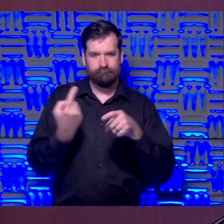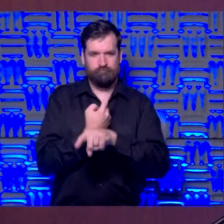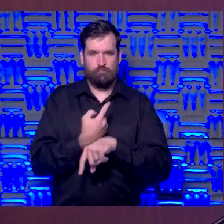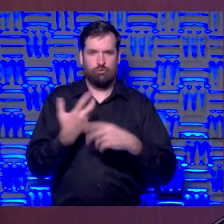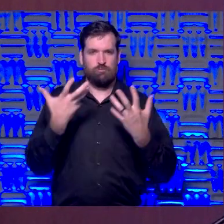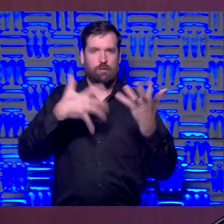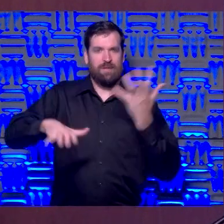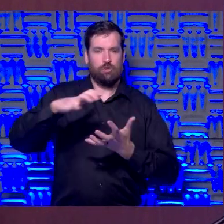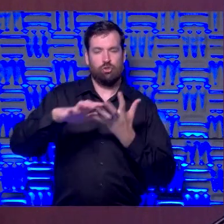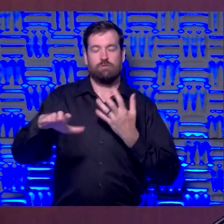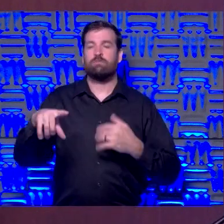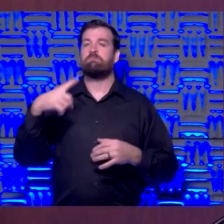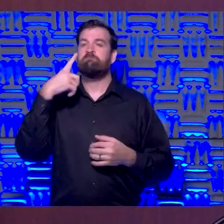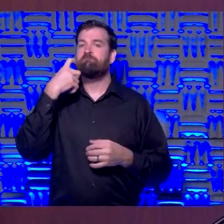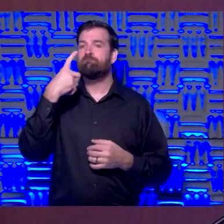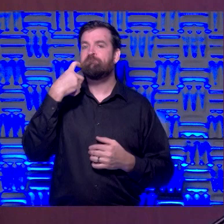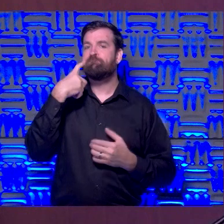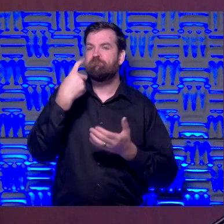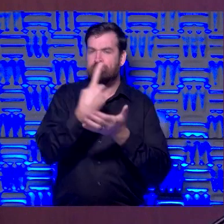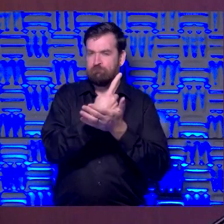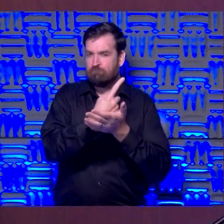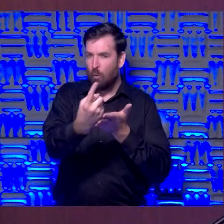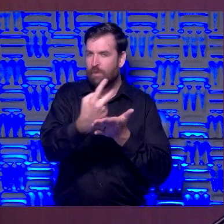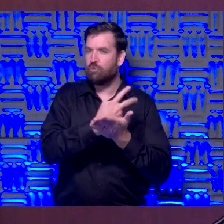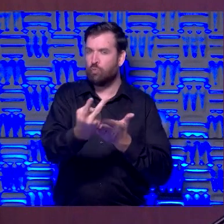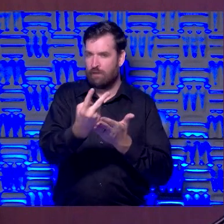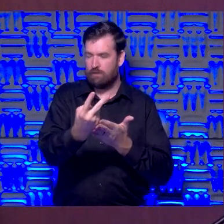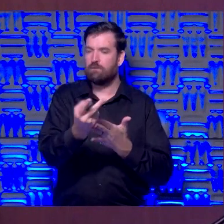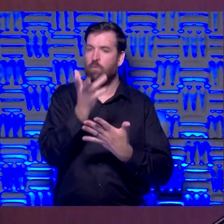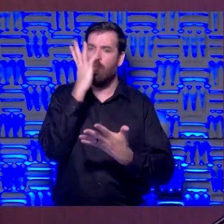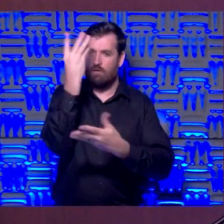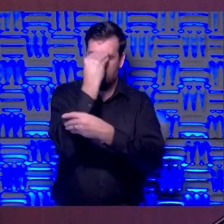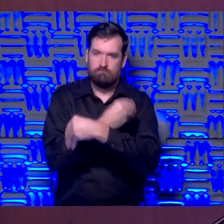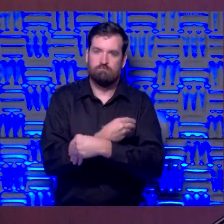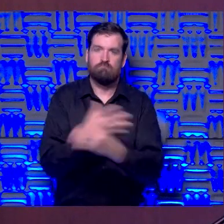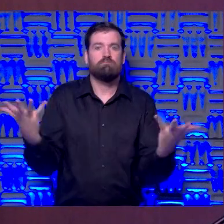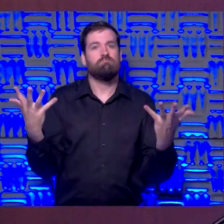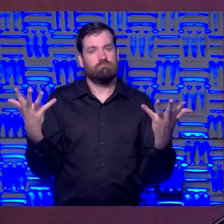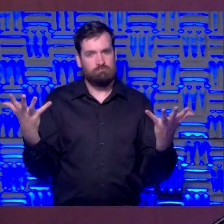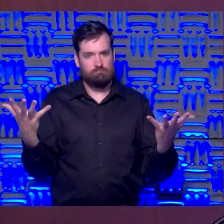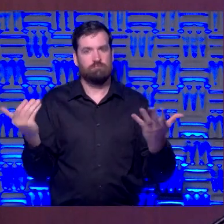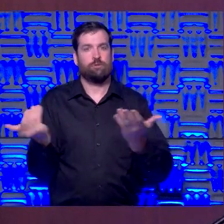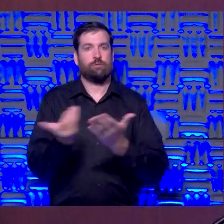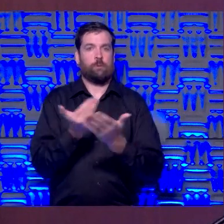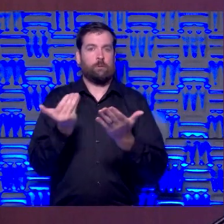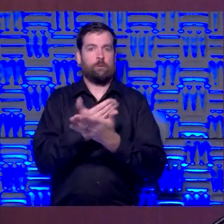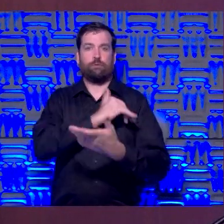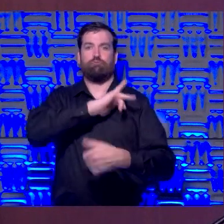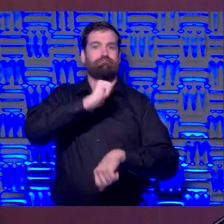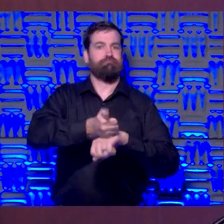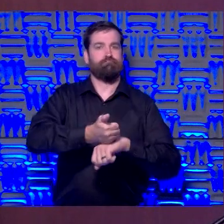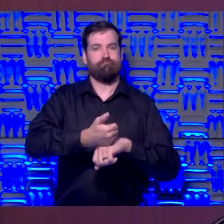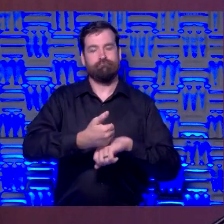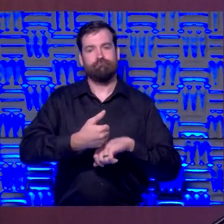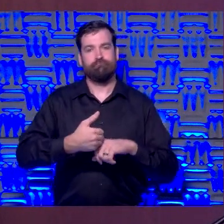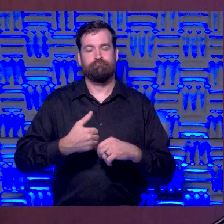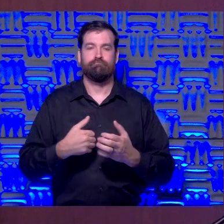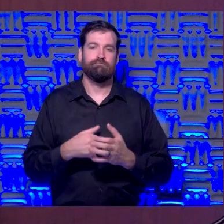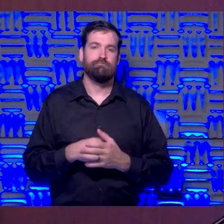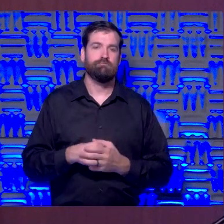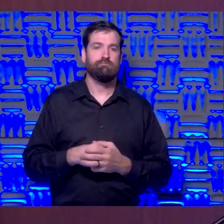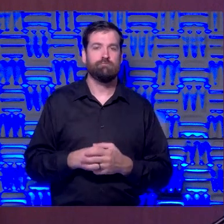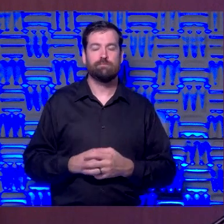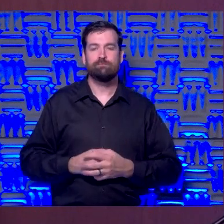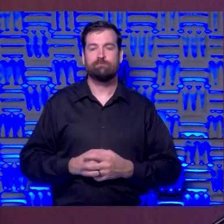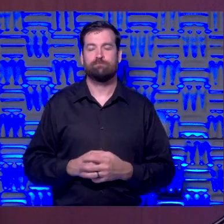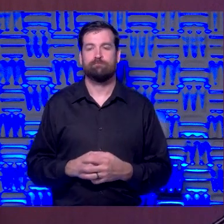we will have that in the next week to 2 weeks, that we will be putting out the new format for people to look at and